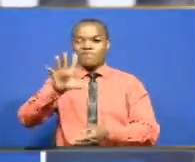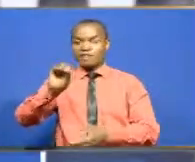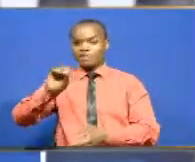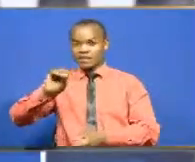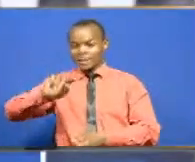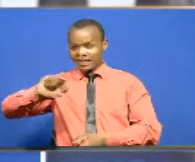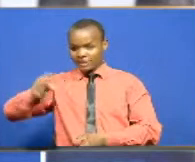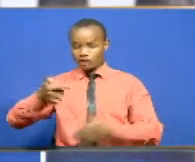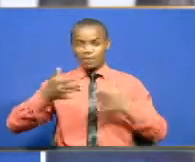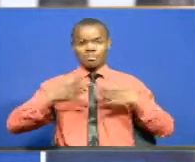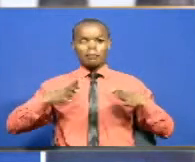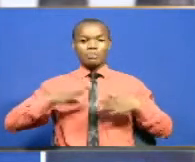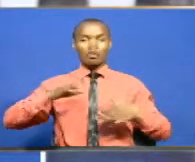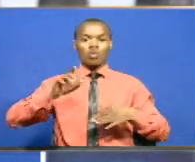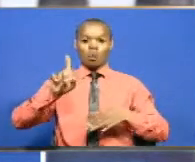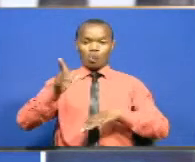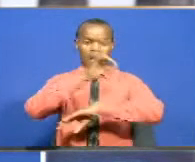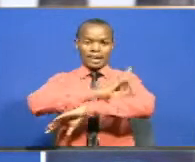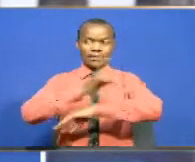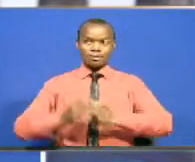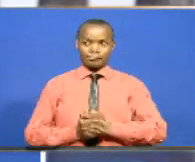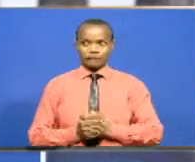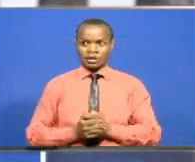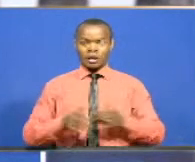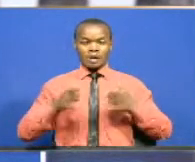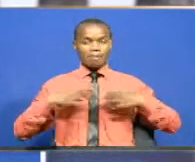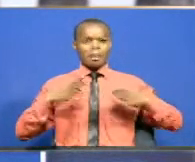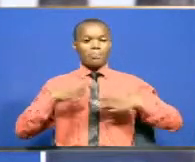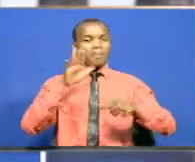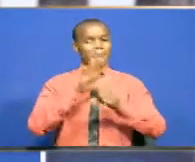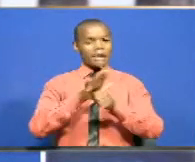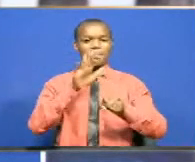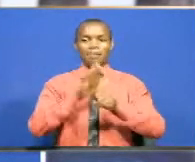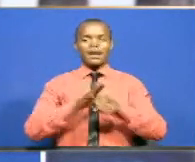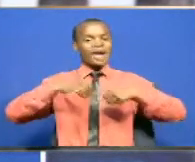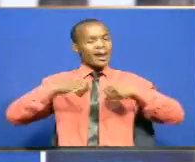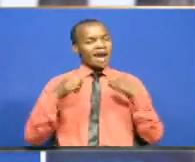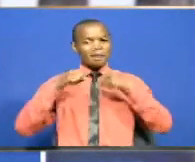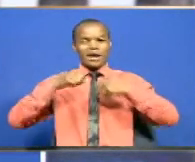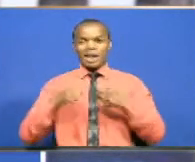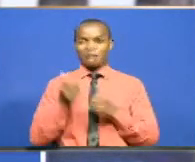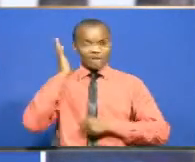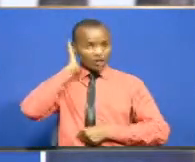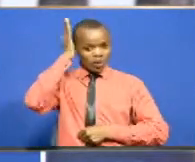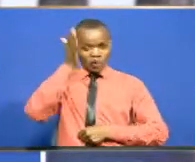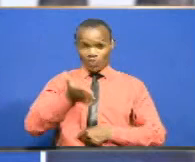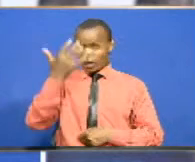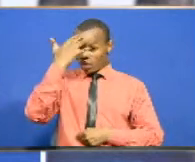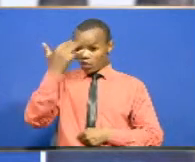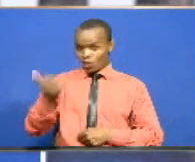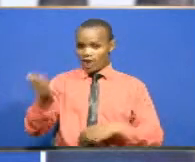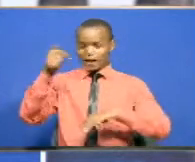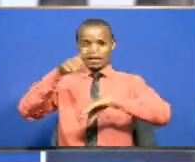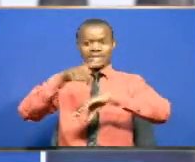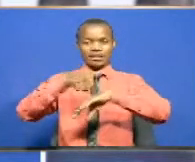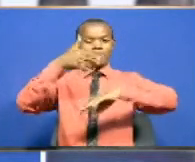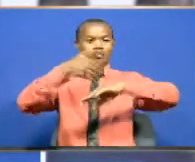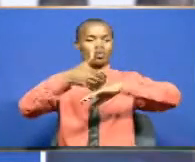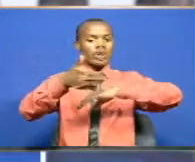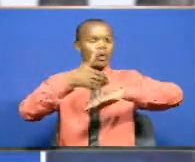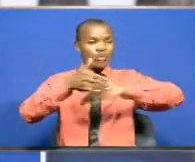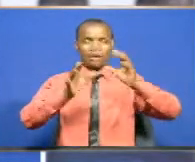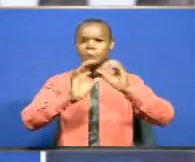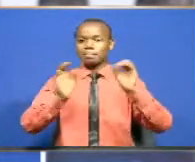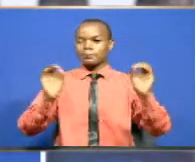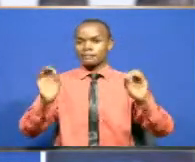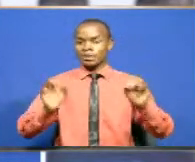daily. A lot of people will appreciate it because of the time that they will use